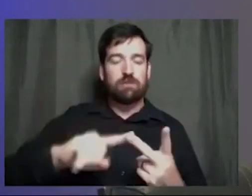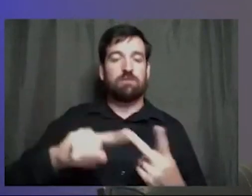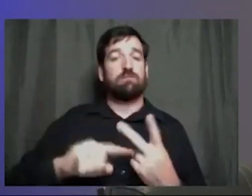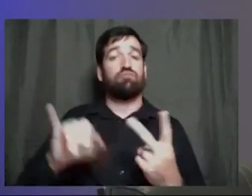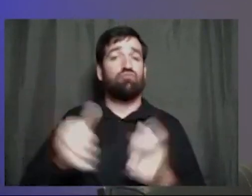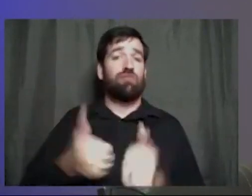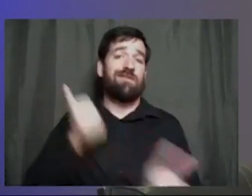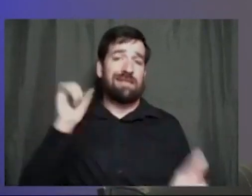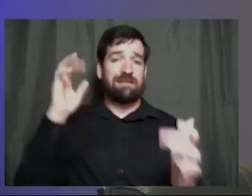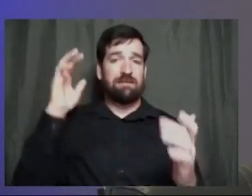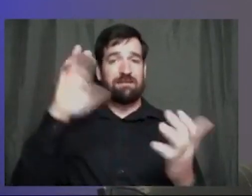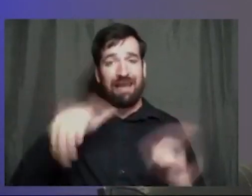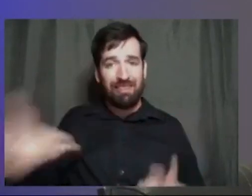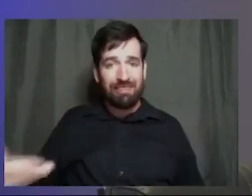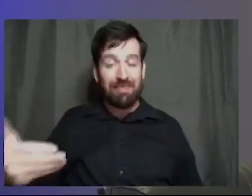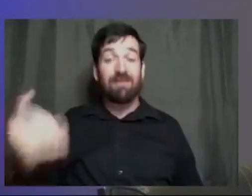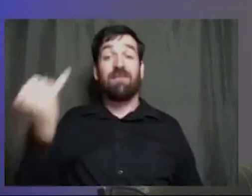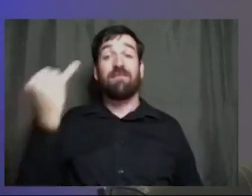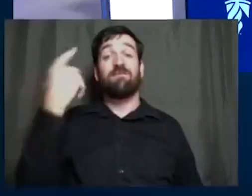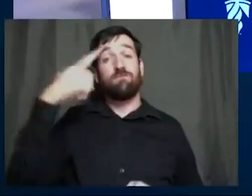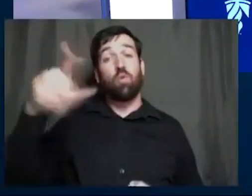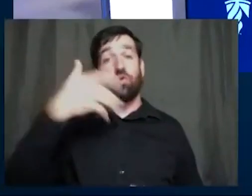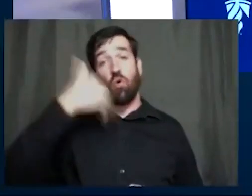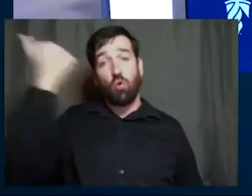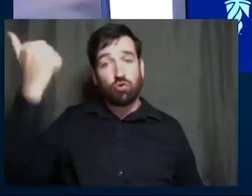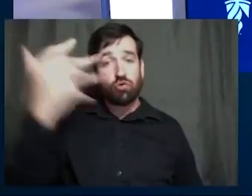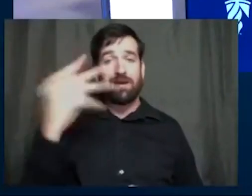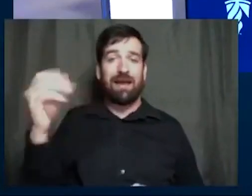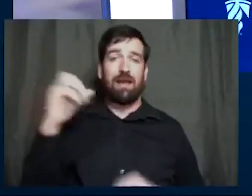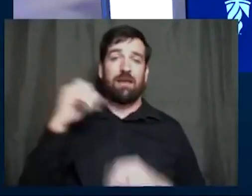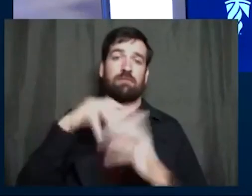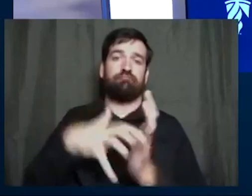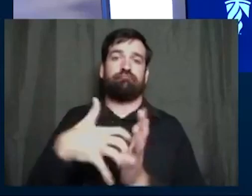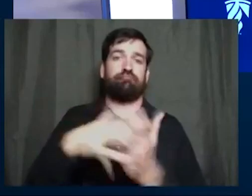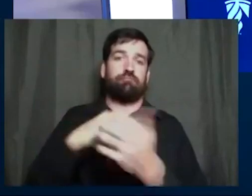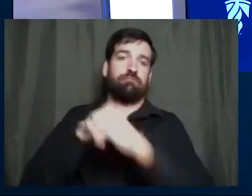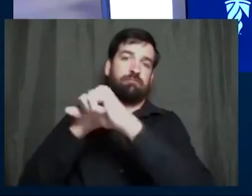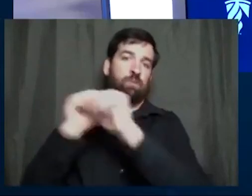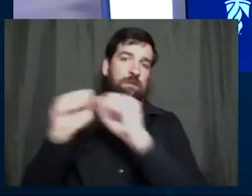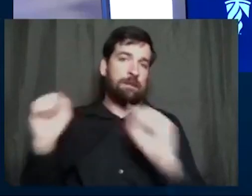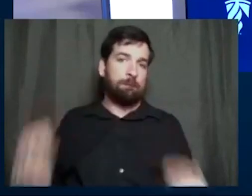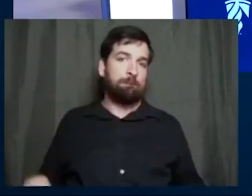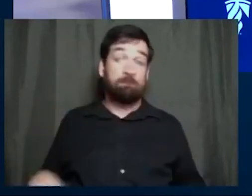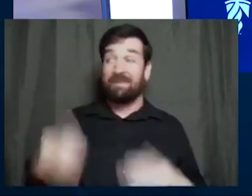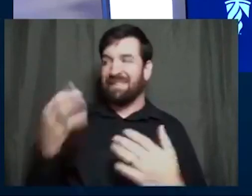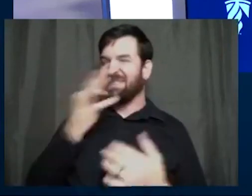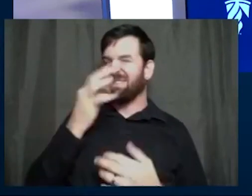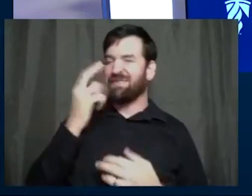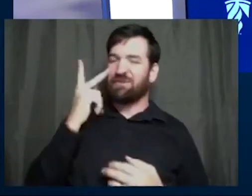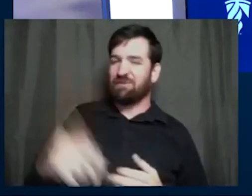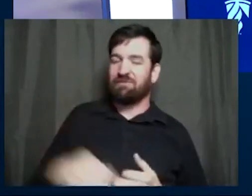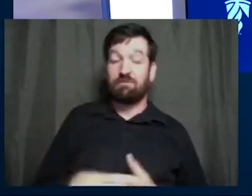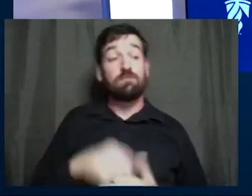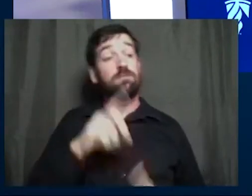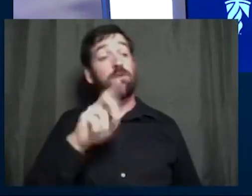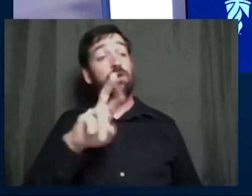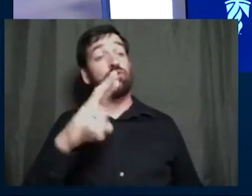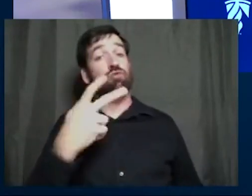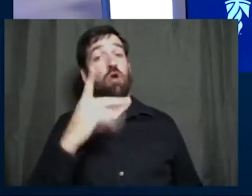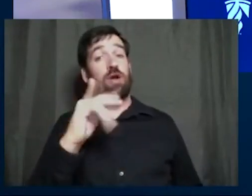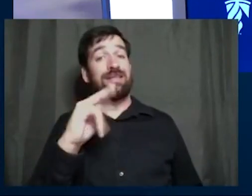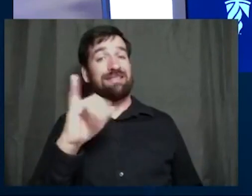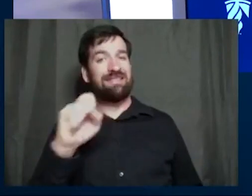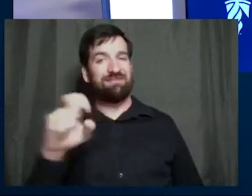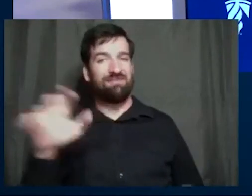people who are older and immune compromised. We will see you sooner than later. Okay? Mm-hmm. Dr. Hawkinson, we have a whole week ahead of us. What do you want us